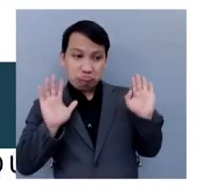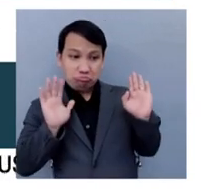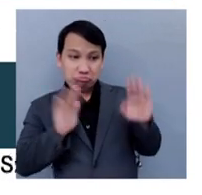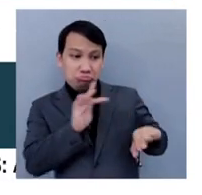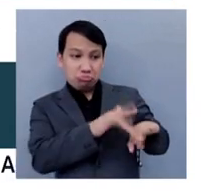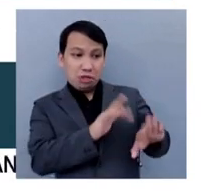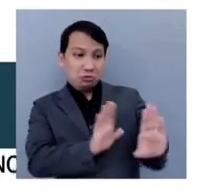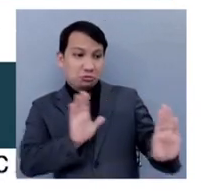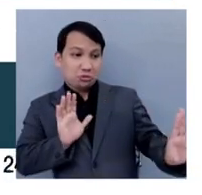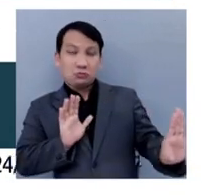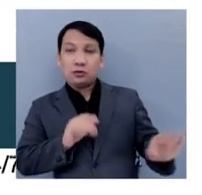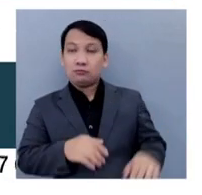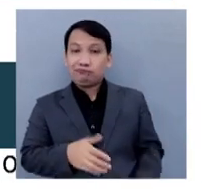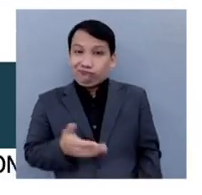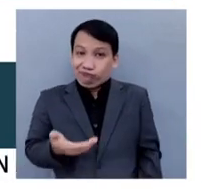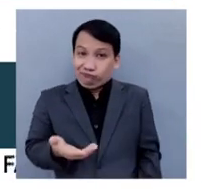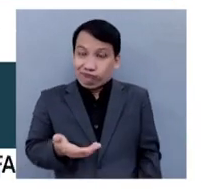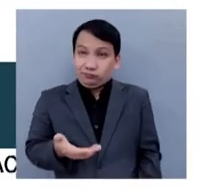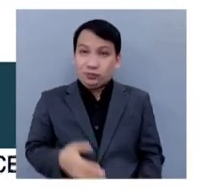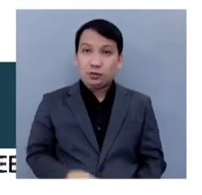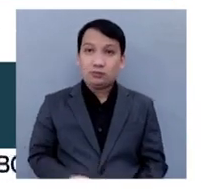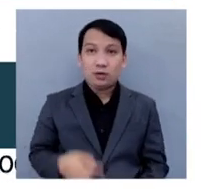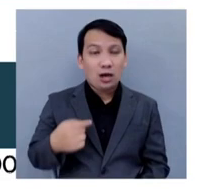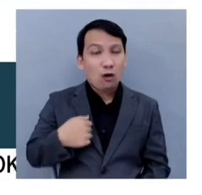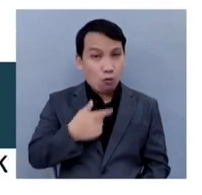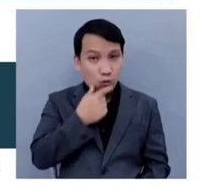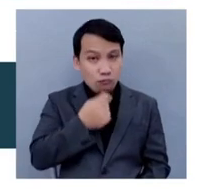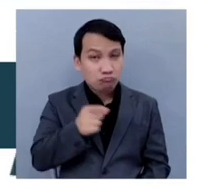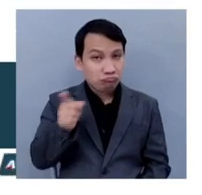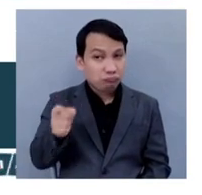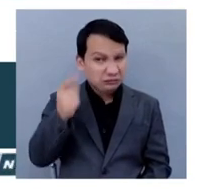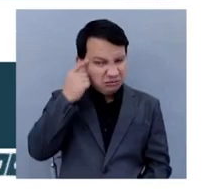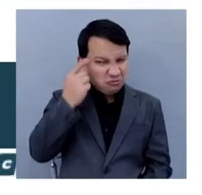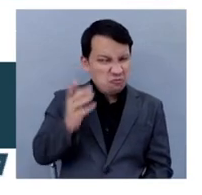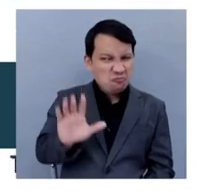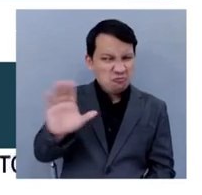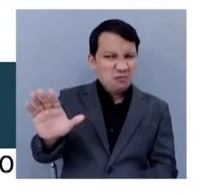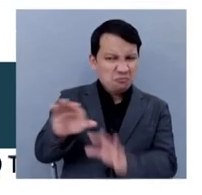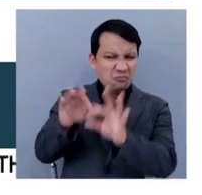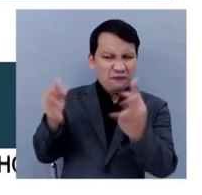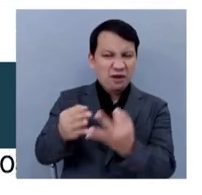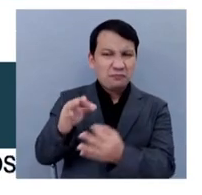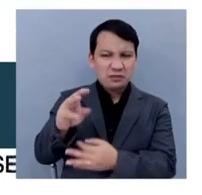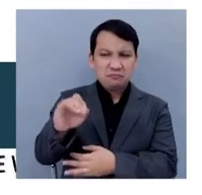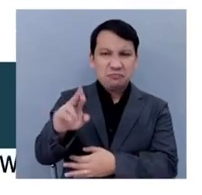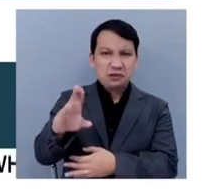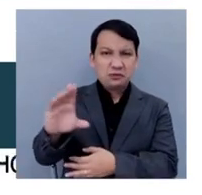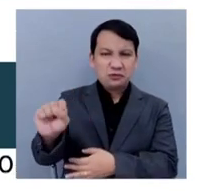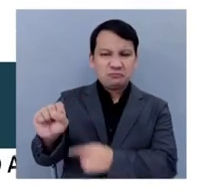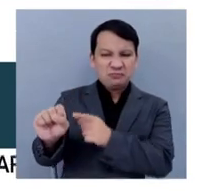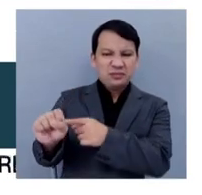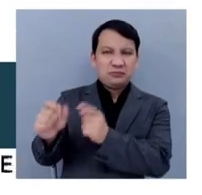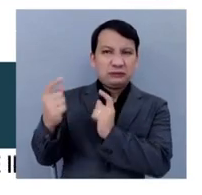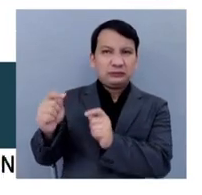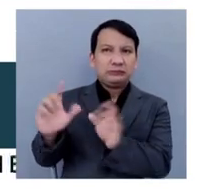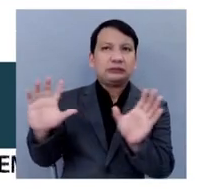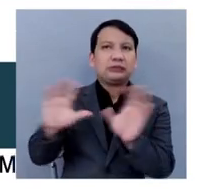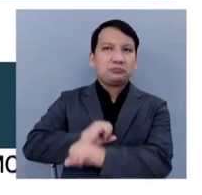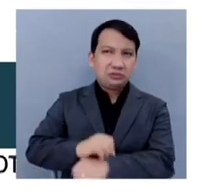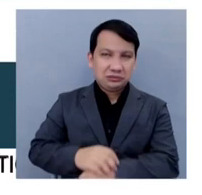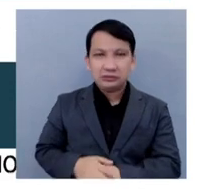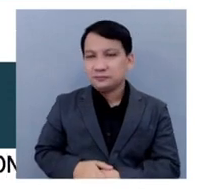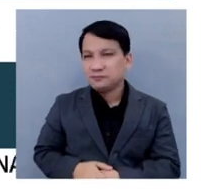Even as we speak, I am certain that the Marcos family is trying to end